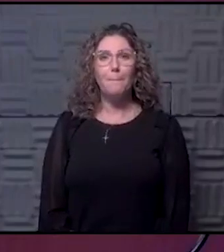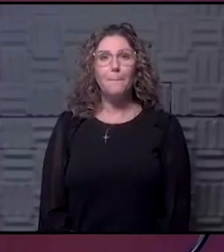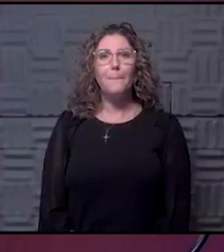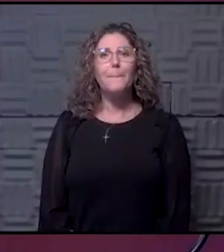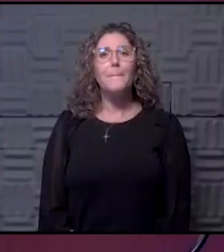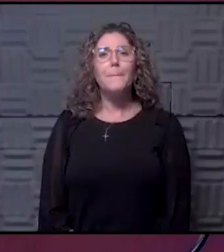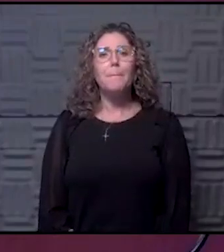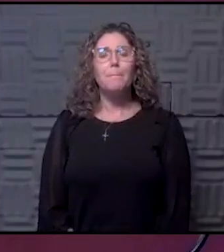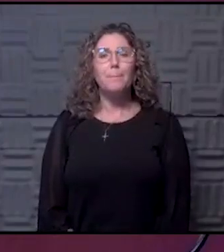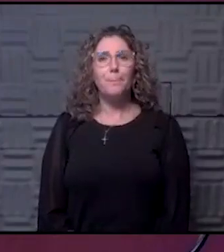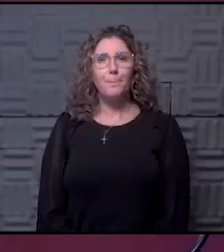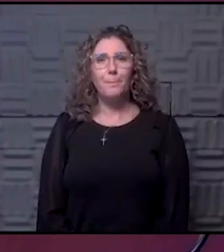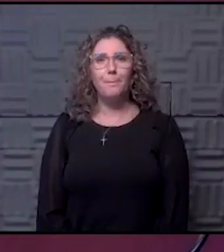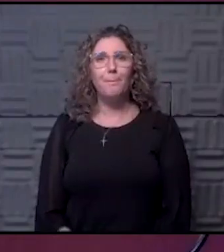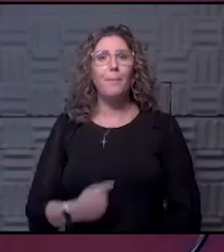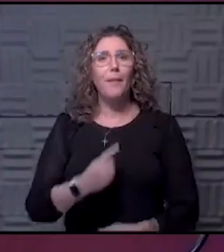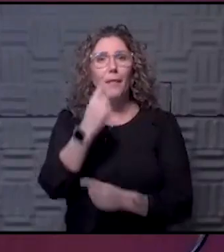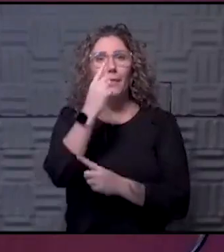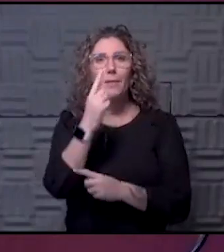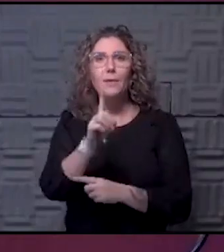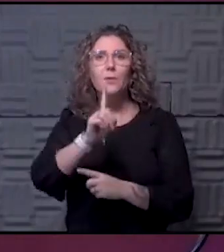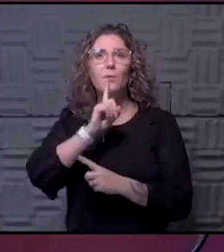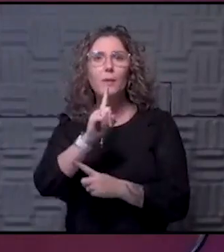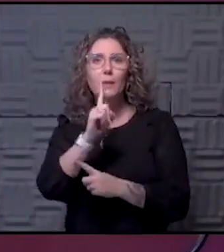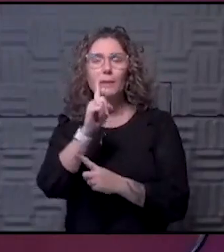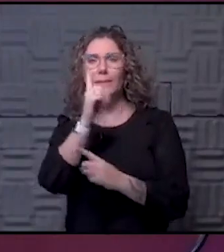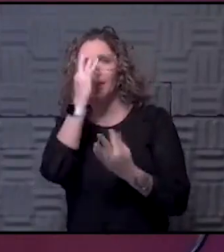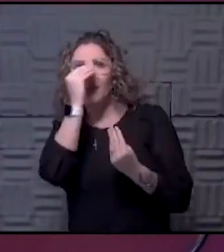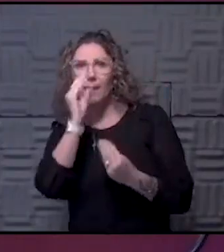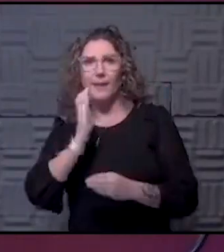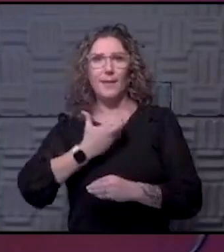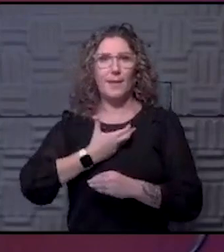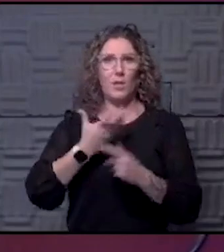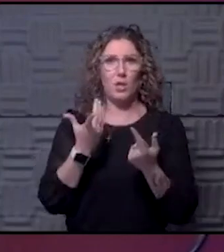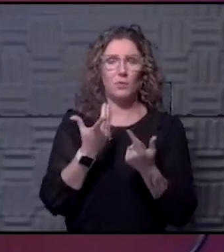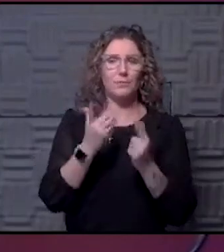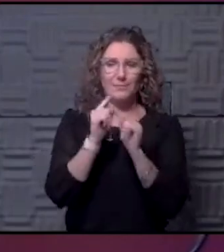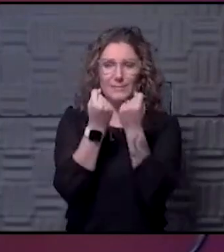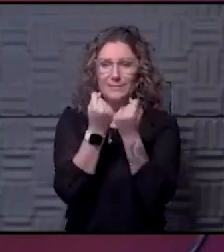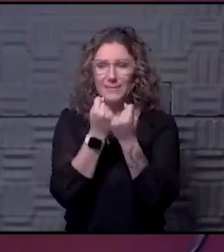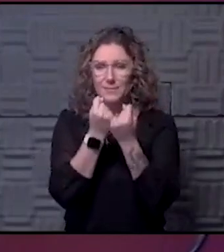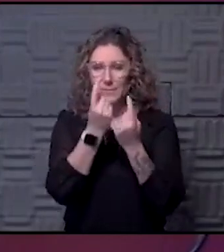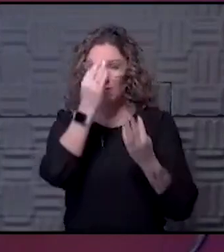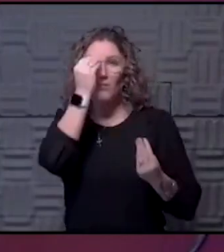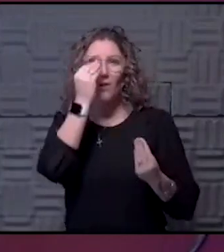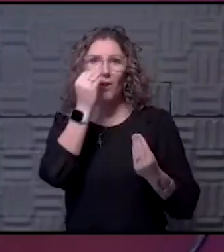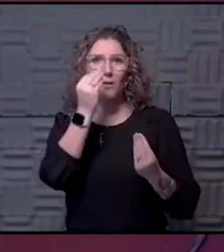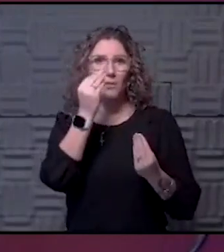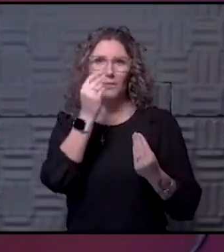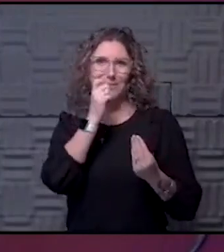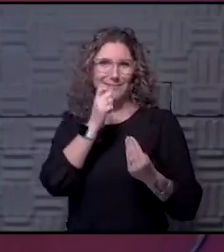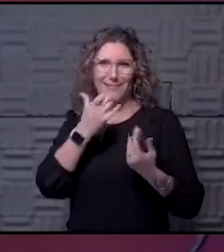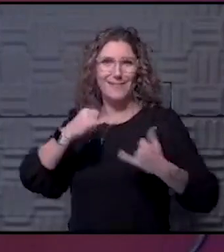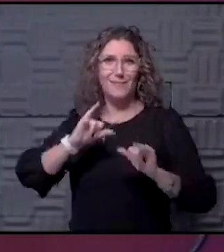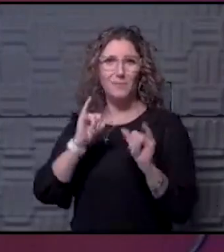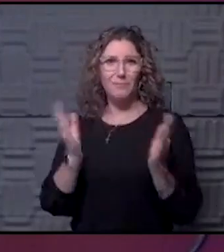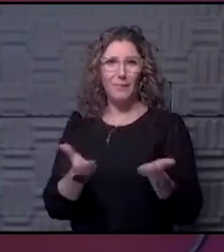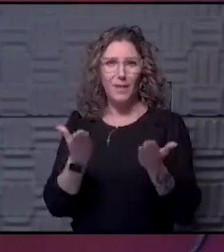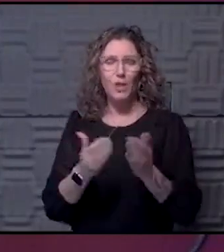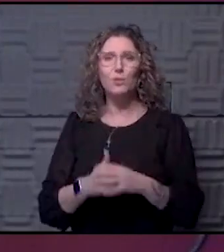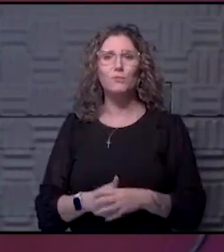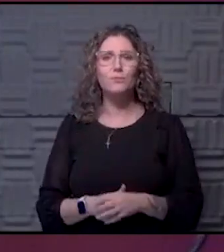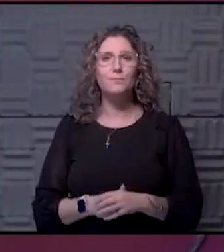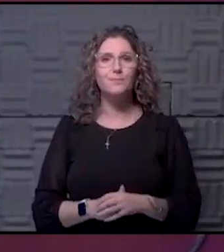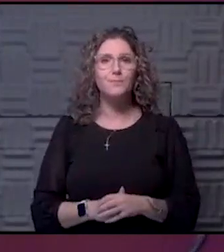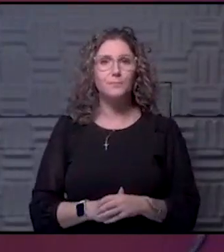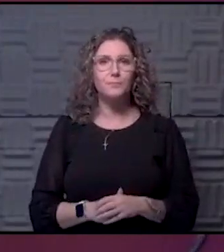I think I really thought, and our teams thought, it would not still be here. I